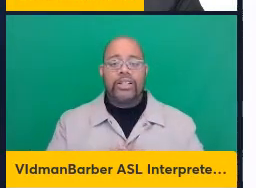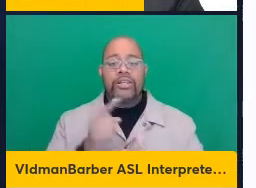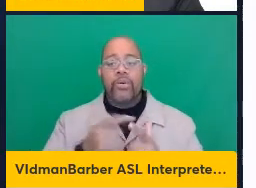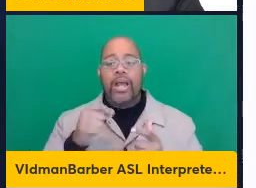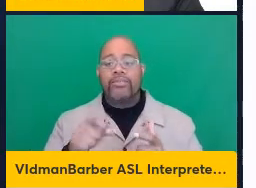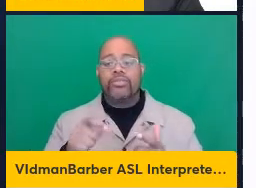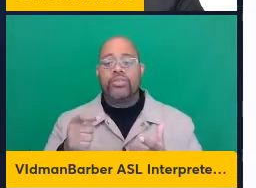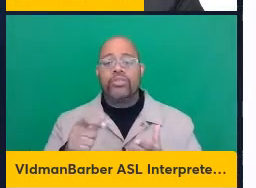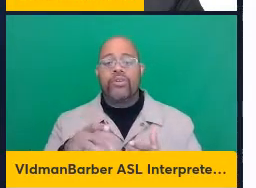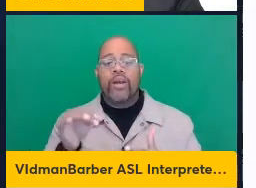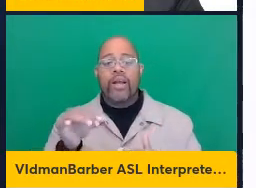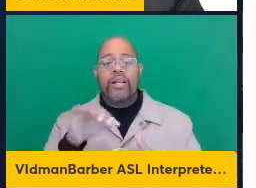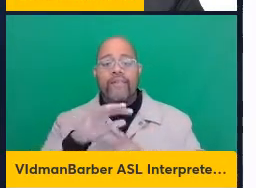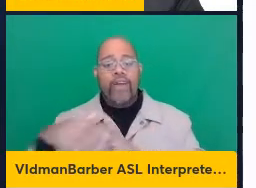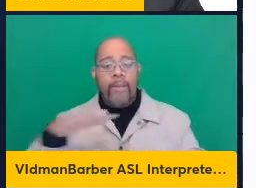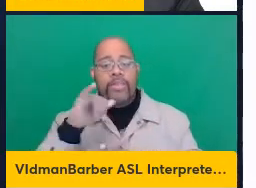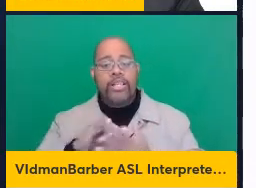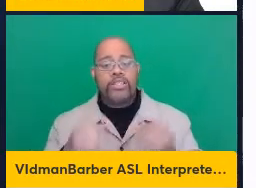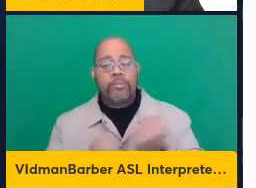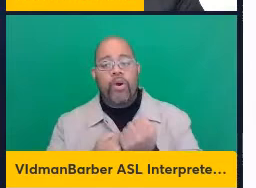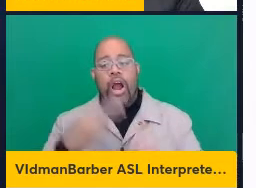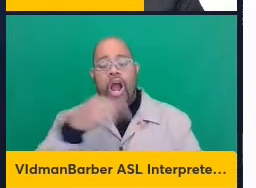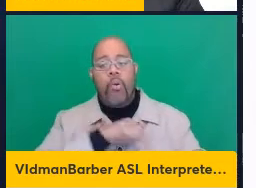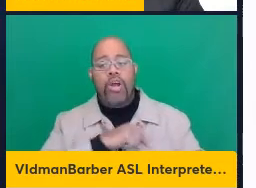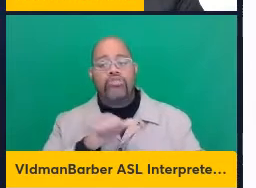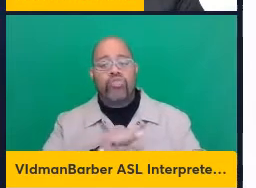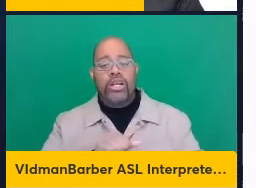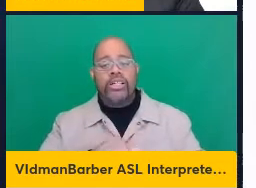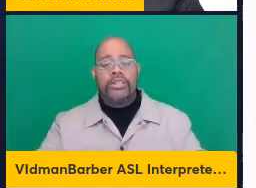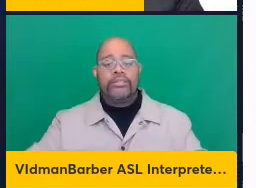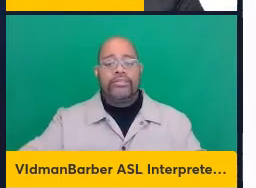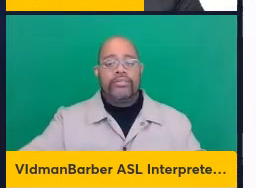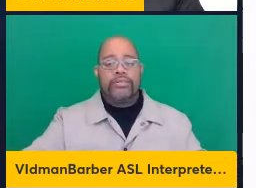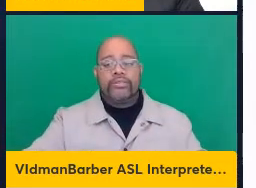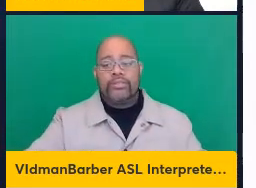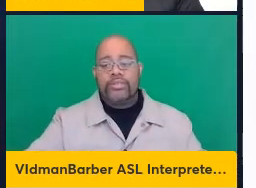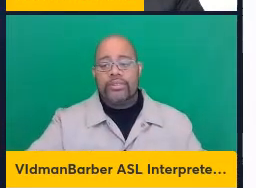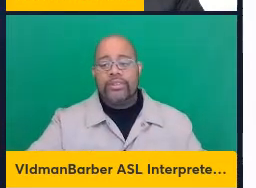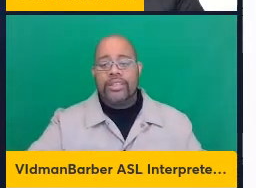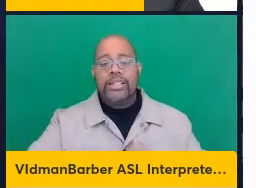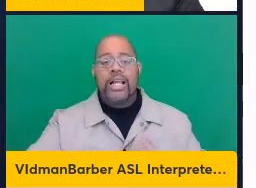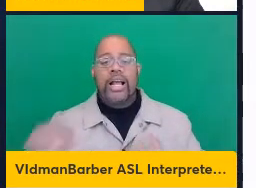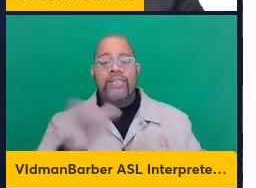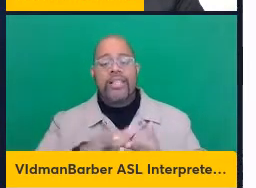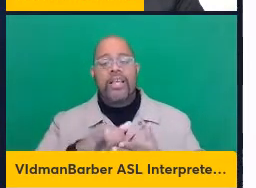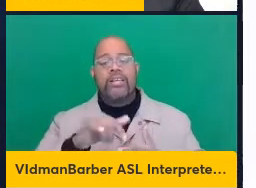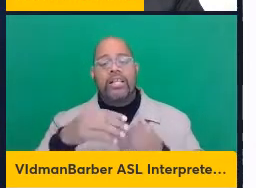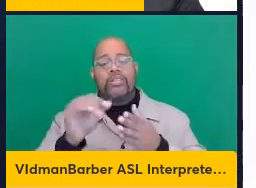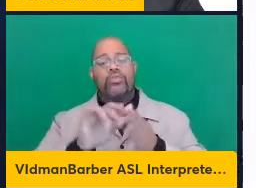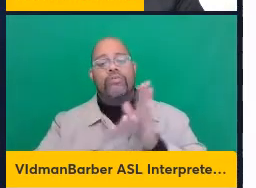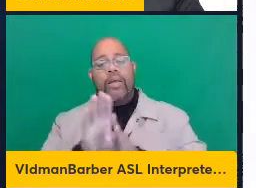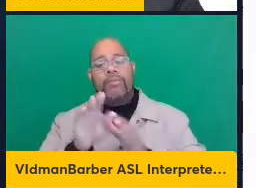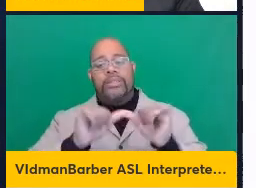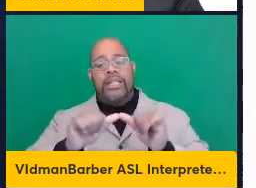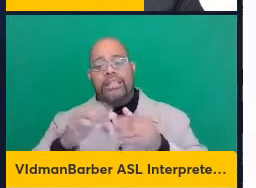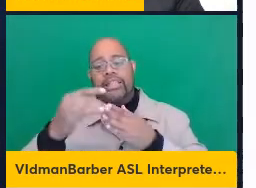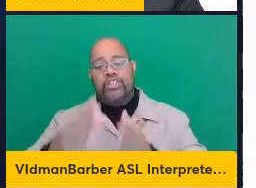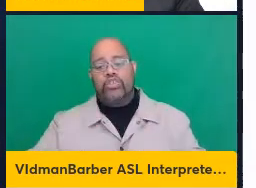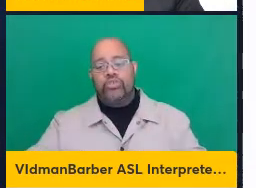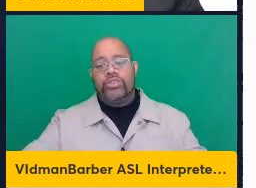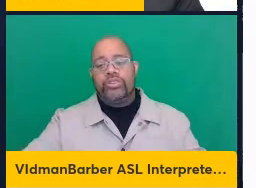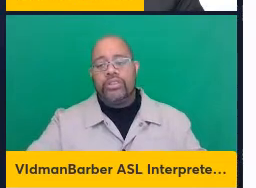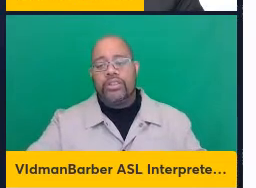an environment that would support high quality training and research, and which would then lead to development of science leaders.